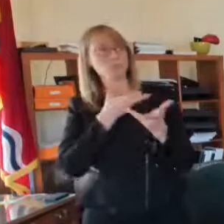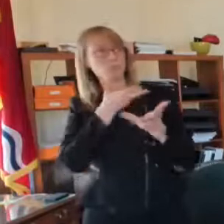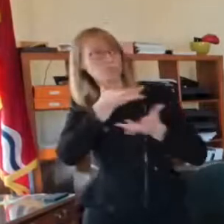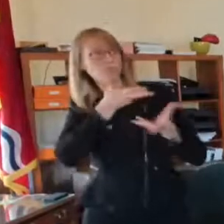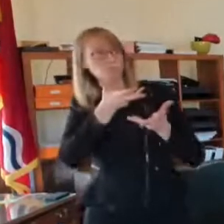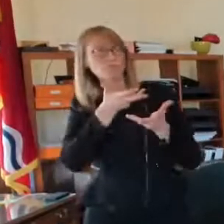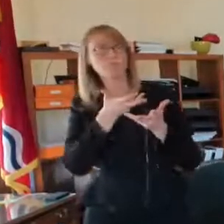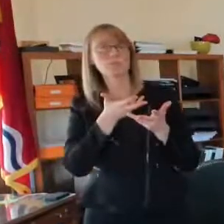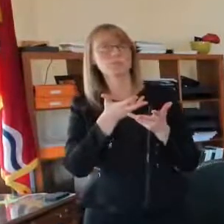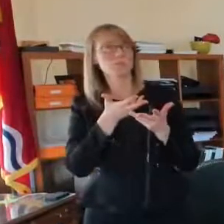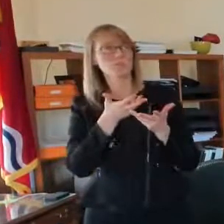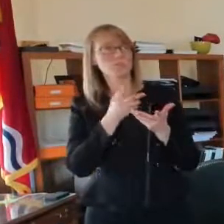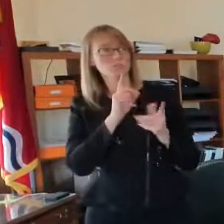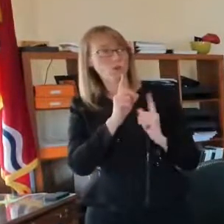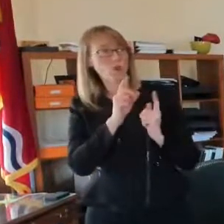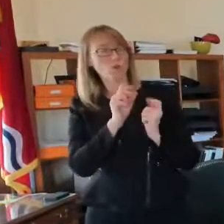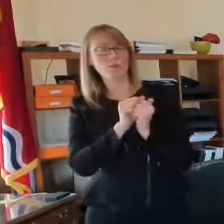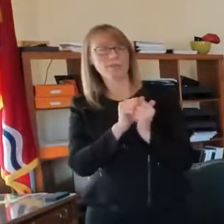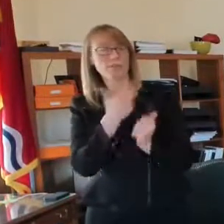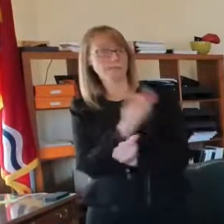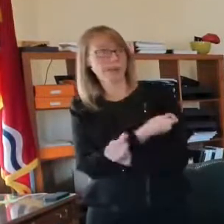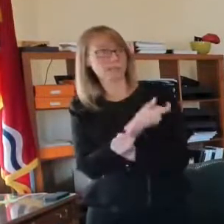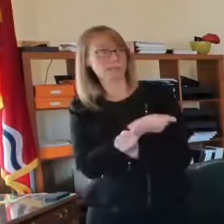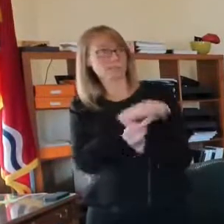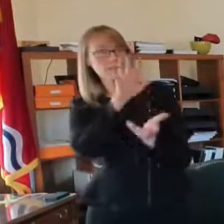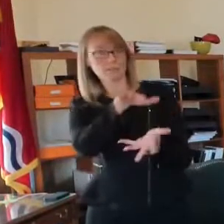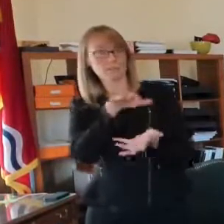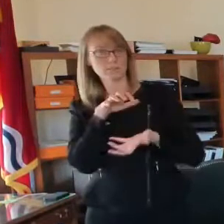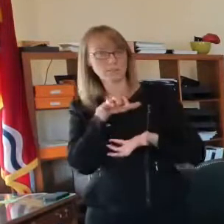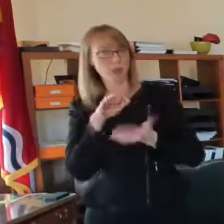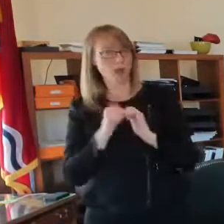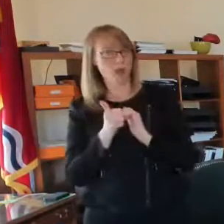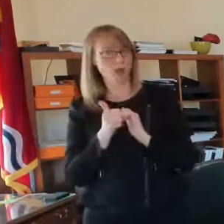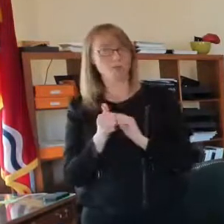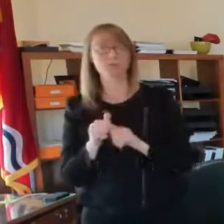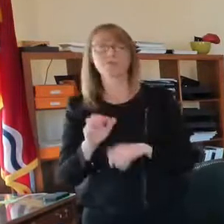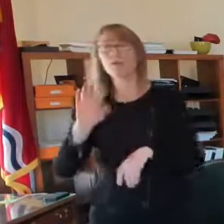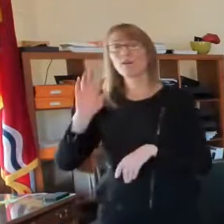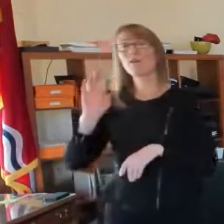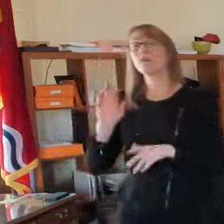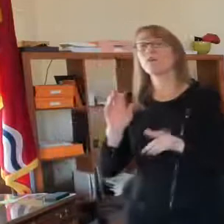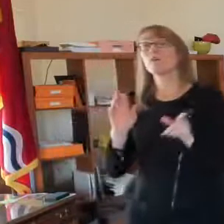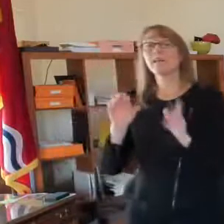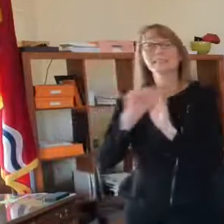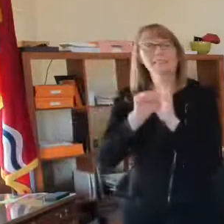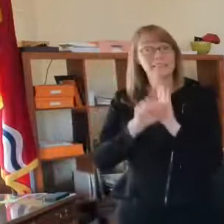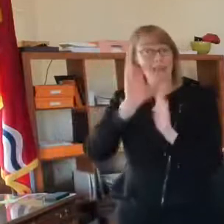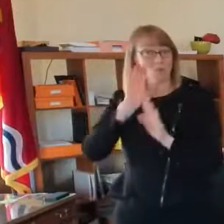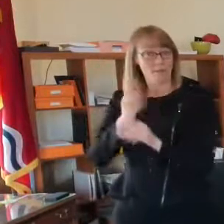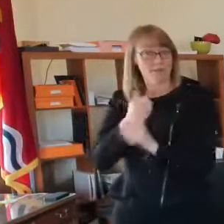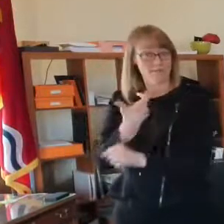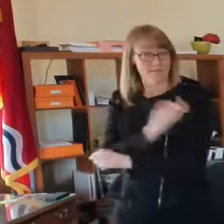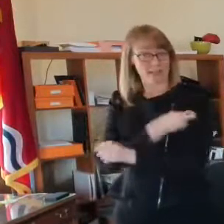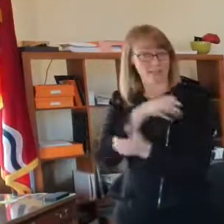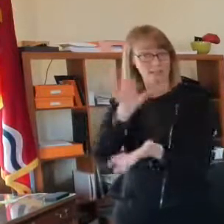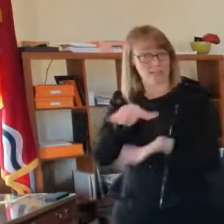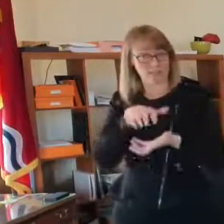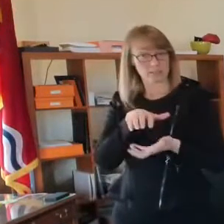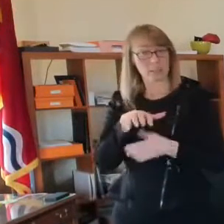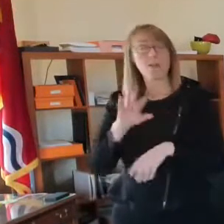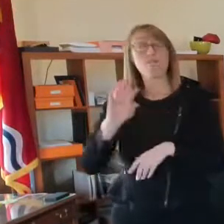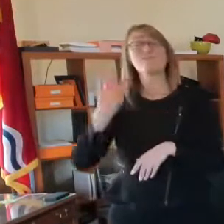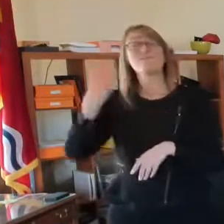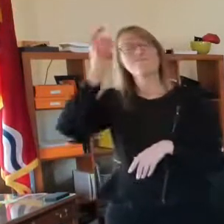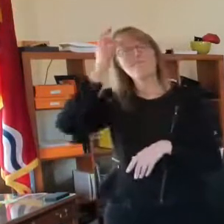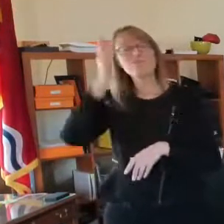So, the state will get vaccines. The federally qualified health centers here will get vaccines. There's a